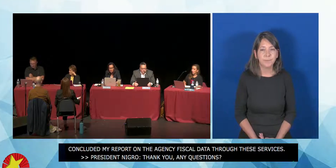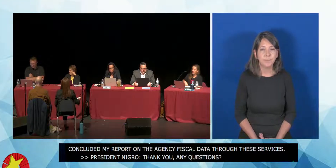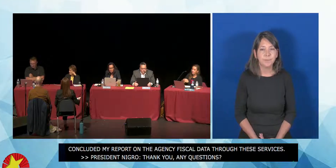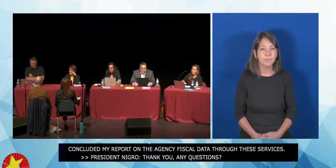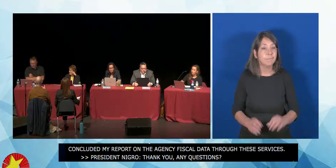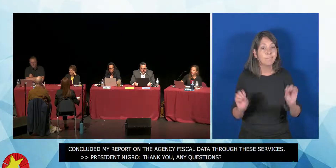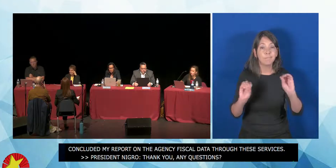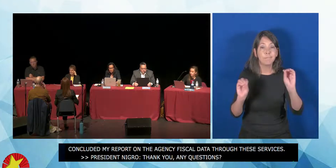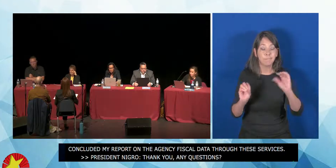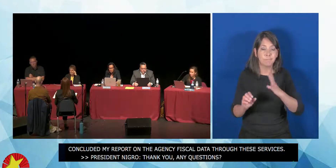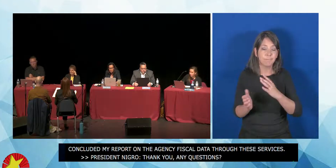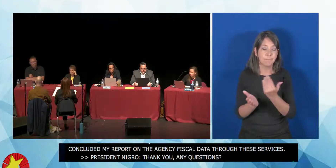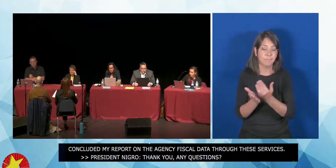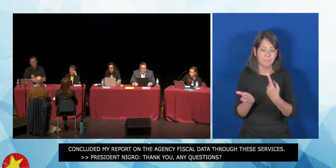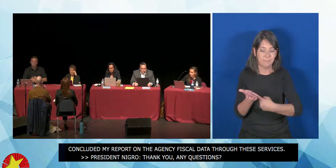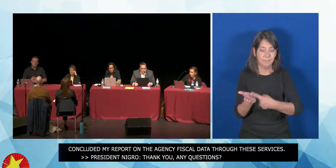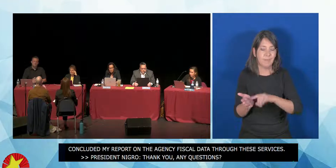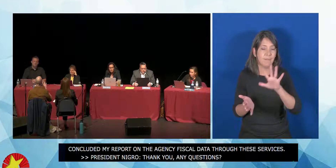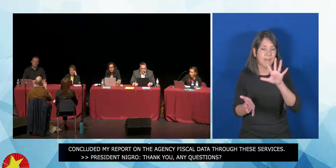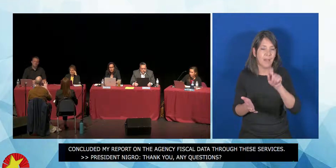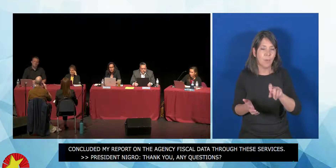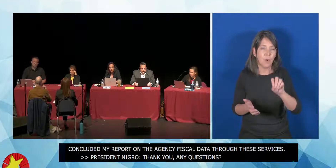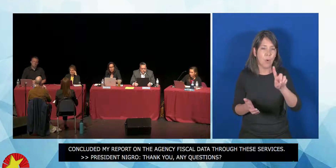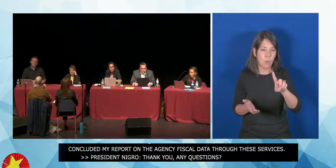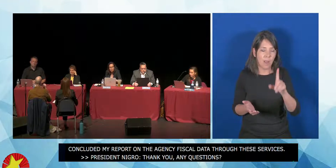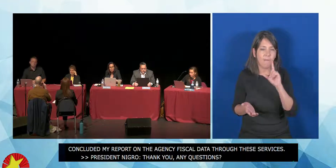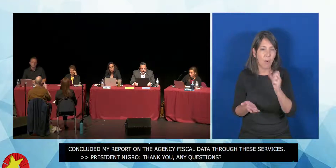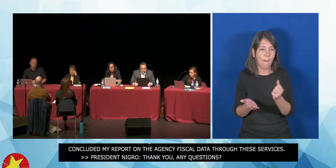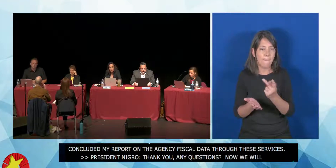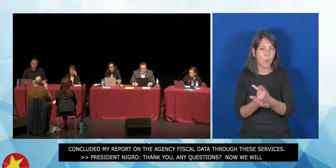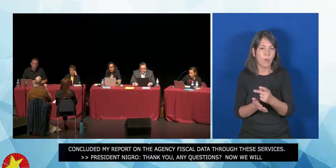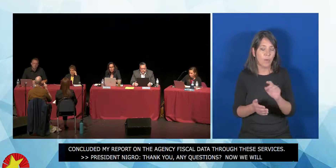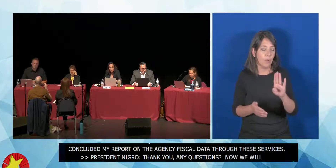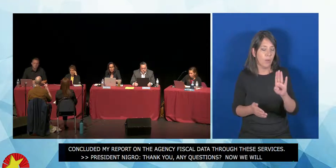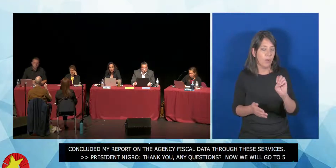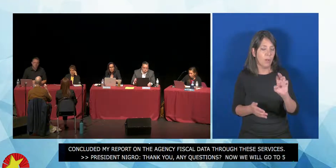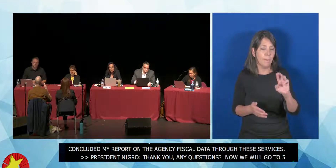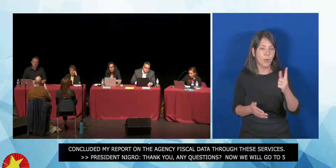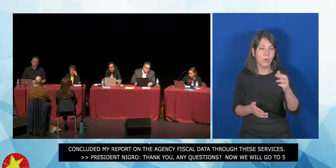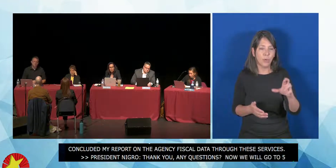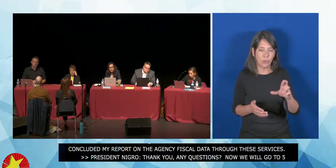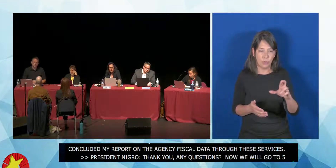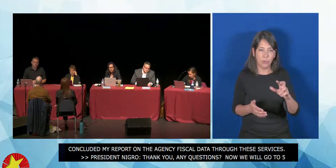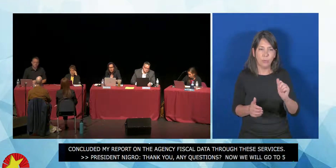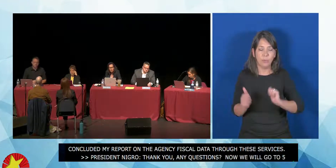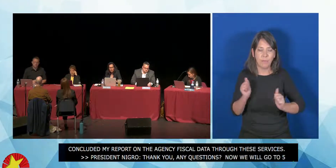Seeing none, we'll go to 5.01, approval of Burger Performing Arts Center and other rental agreements.